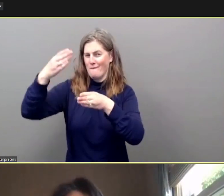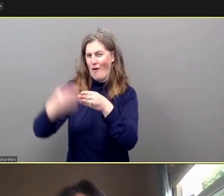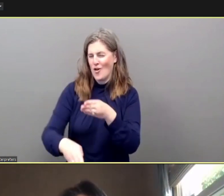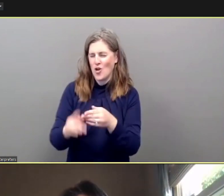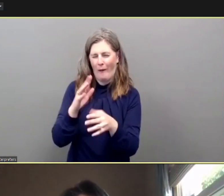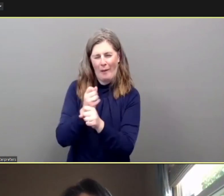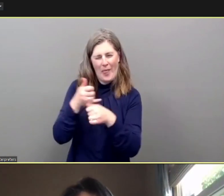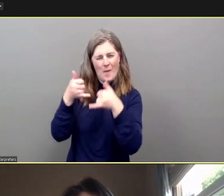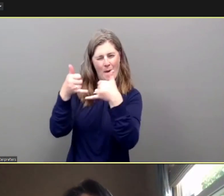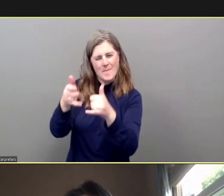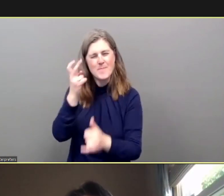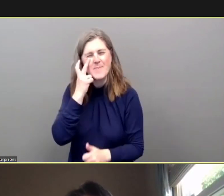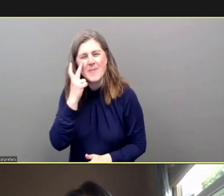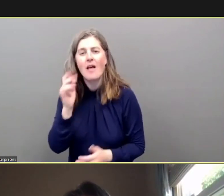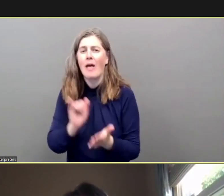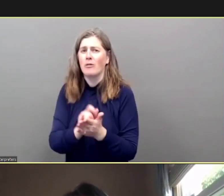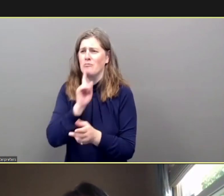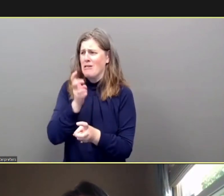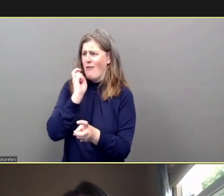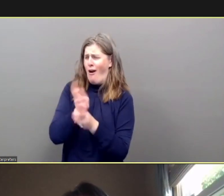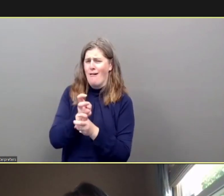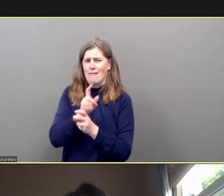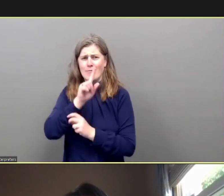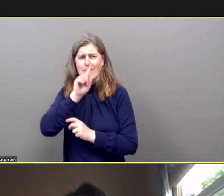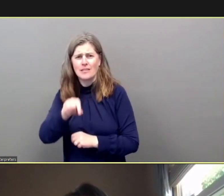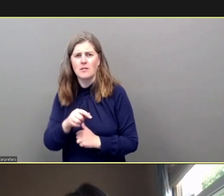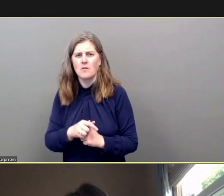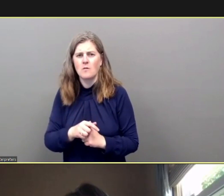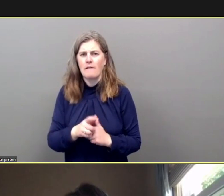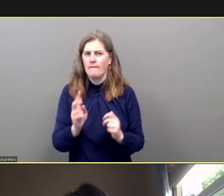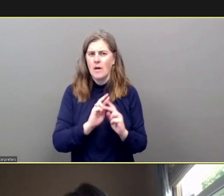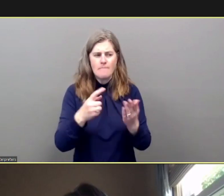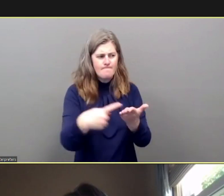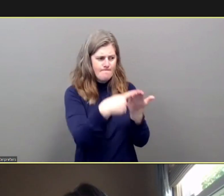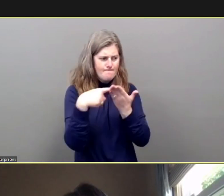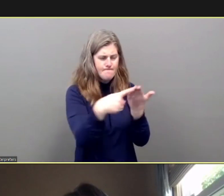but that was a really hard question. And we had a very spirited